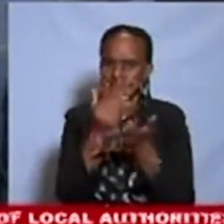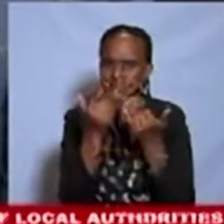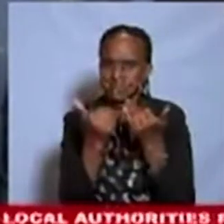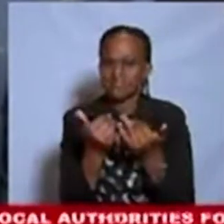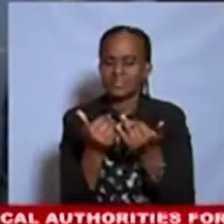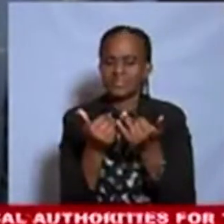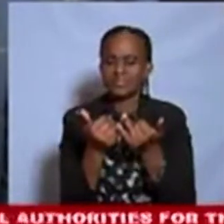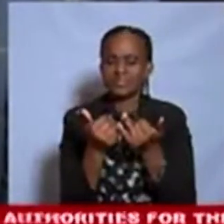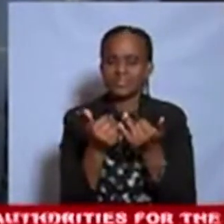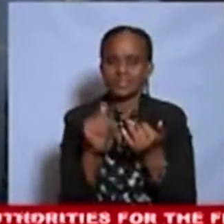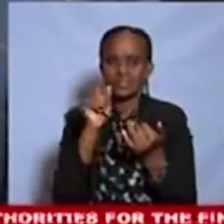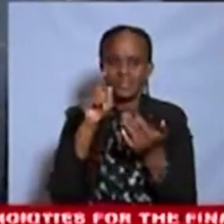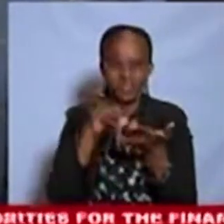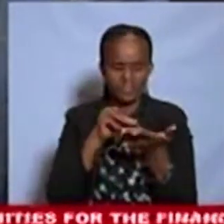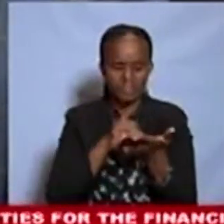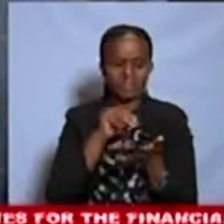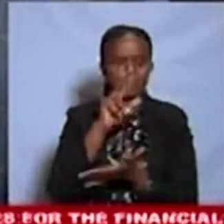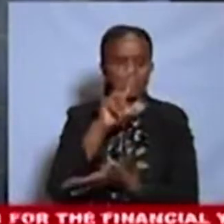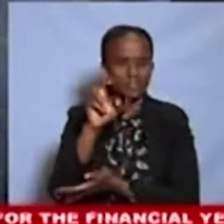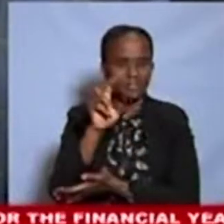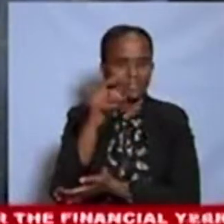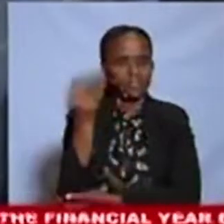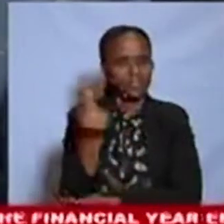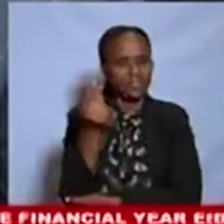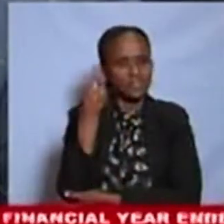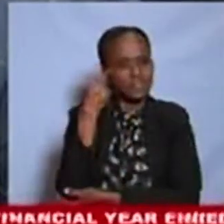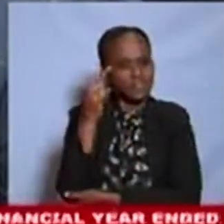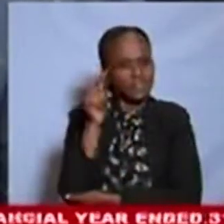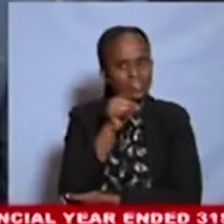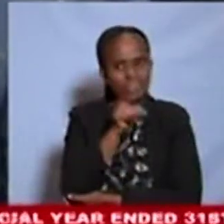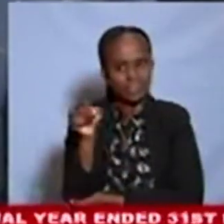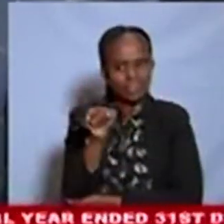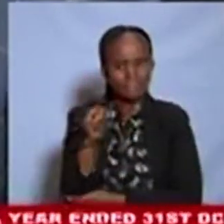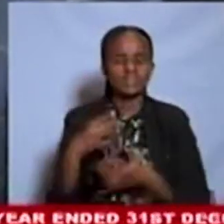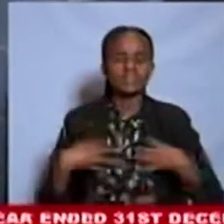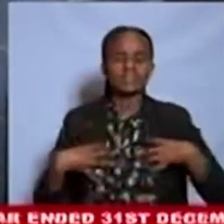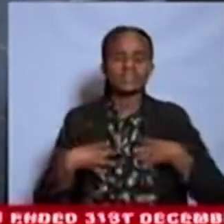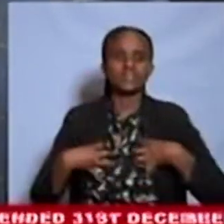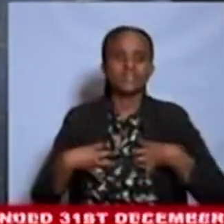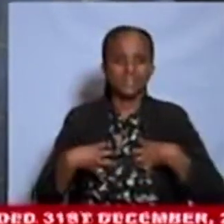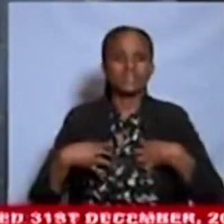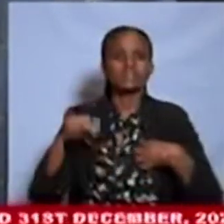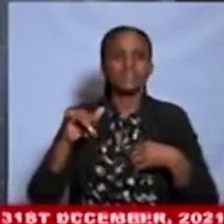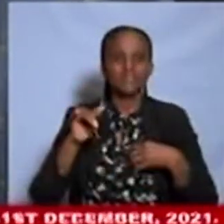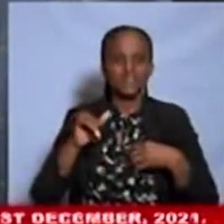the 1,300,000, is mainly from the abattoirs. And yes,